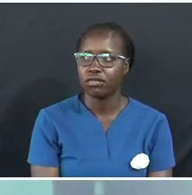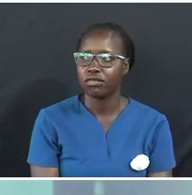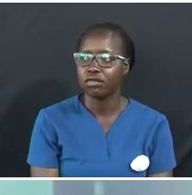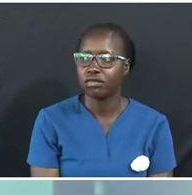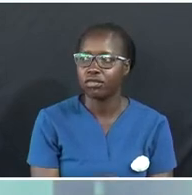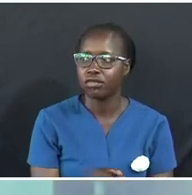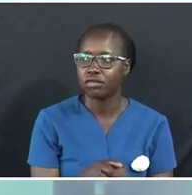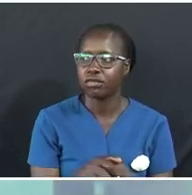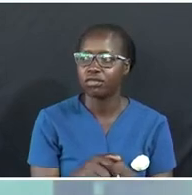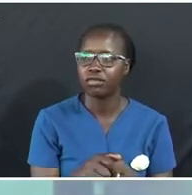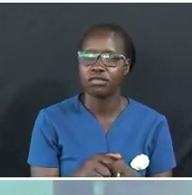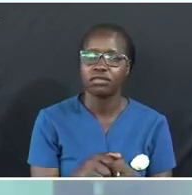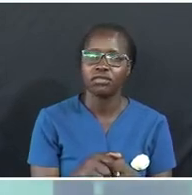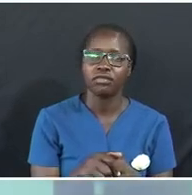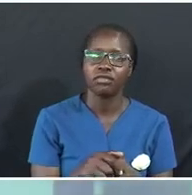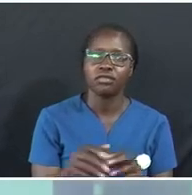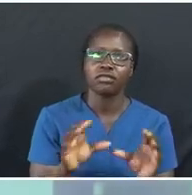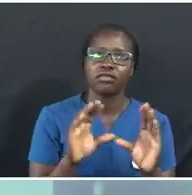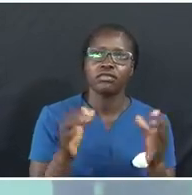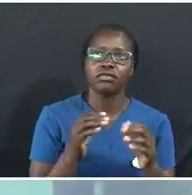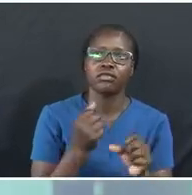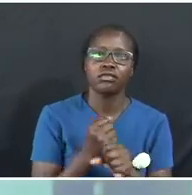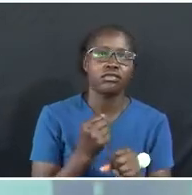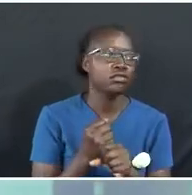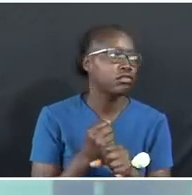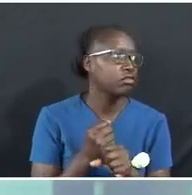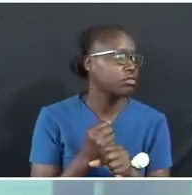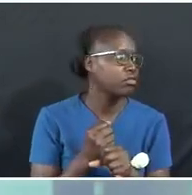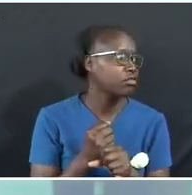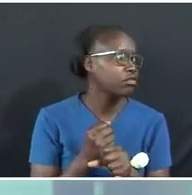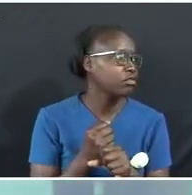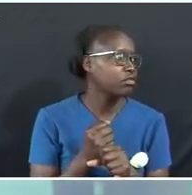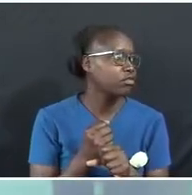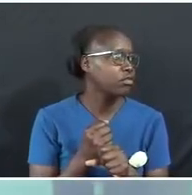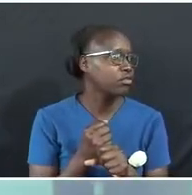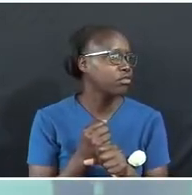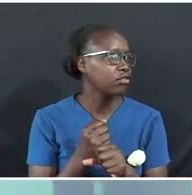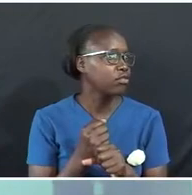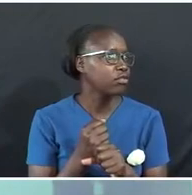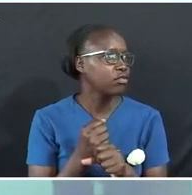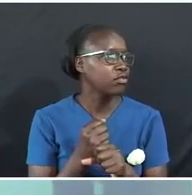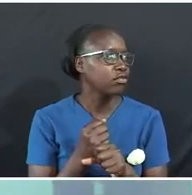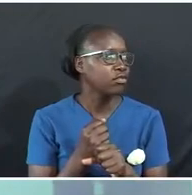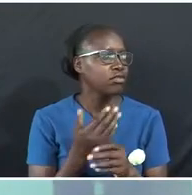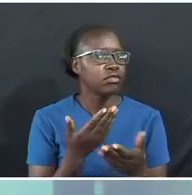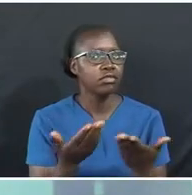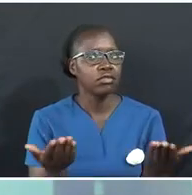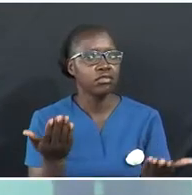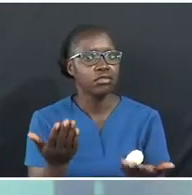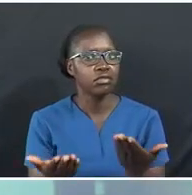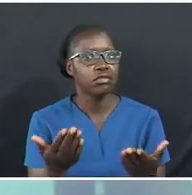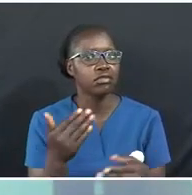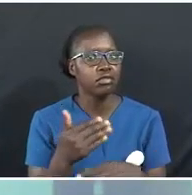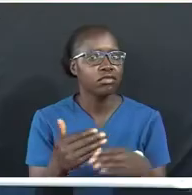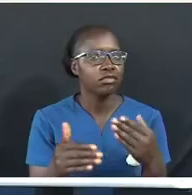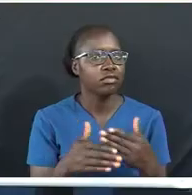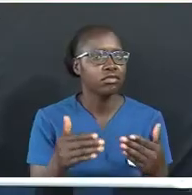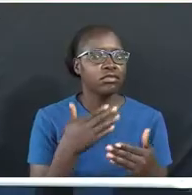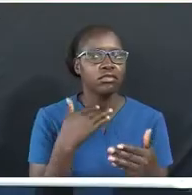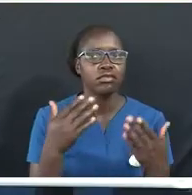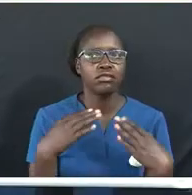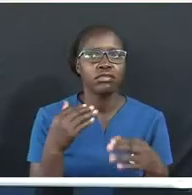work. What kind of communal work? Maybe if you have your building and you want people to come and help